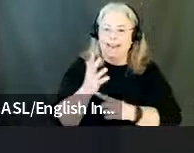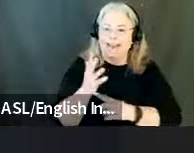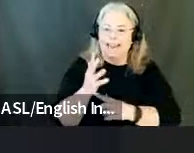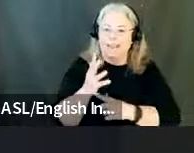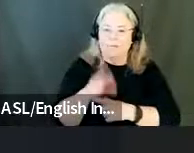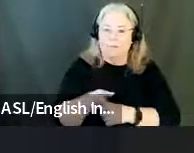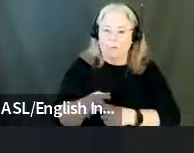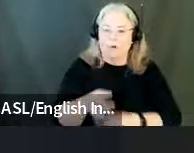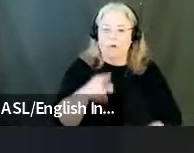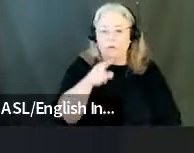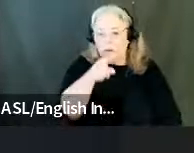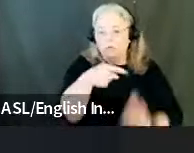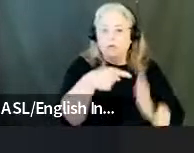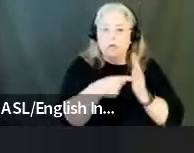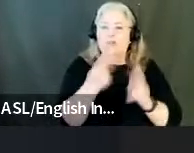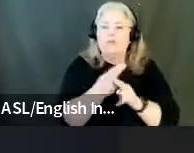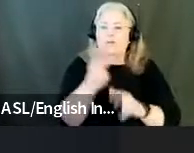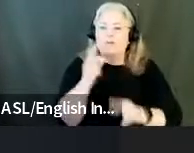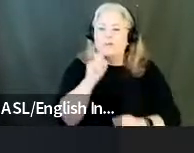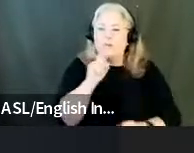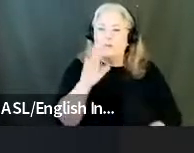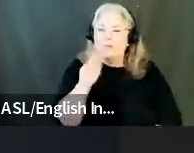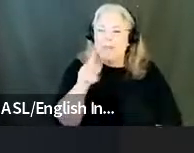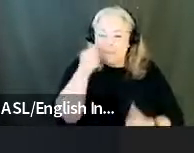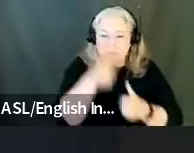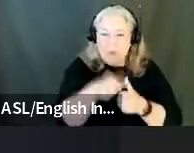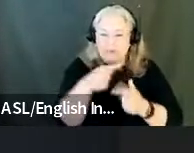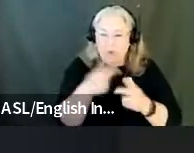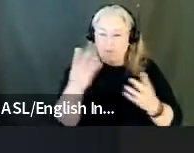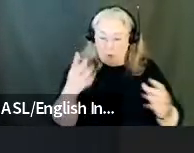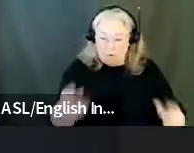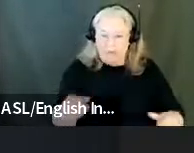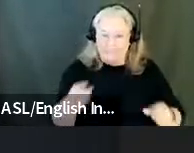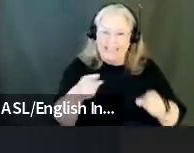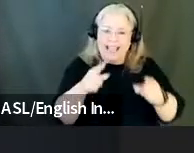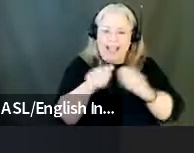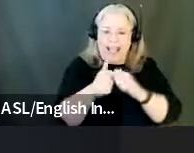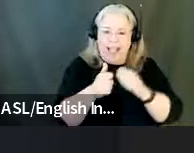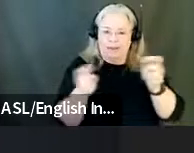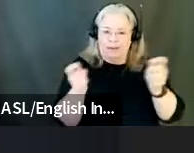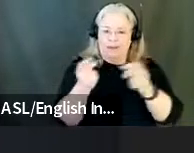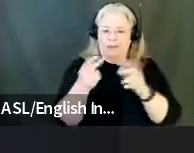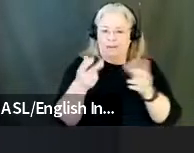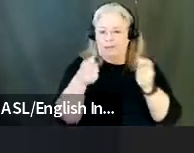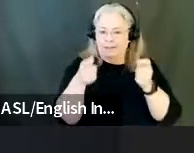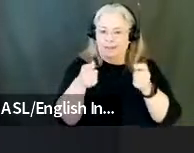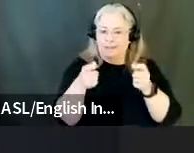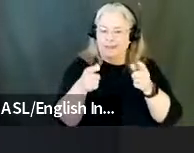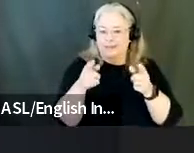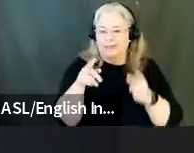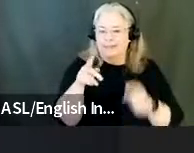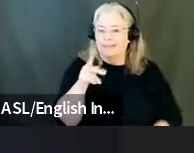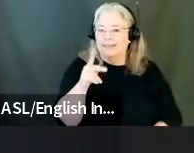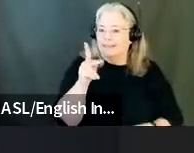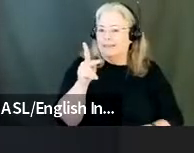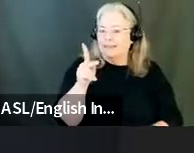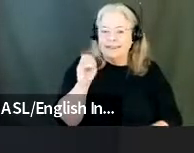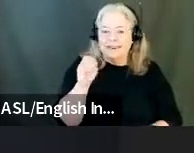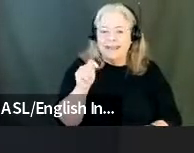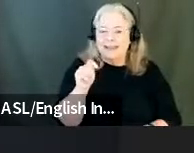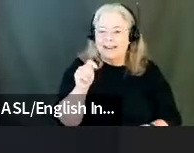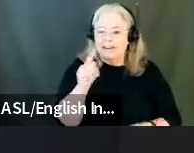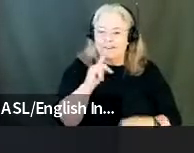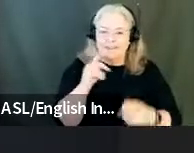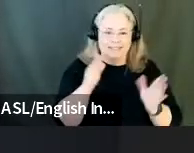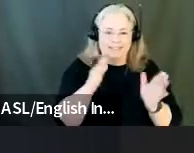Oh, here's showing how I mounted the phone with the rubber bands, right? When I tied just a knot in both ends of the rubber band and